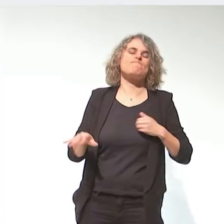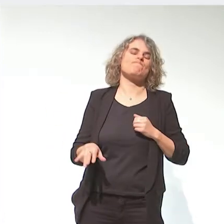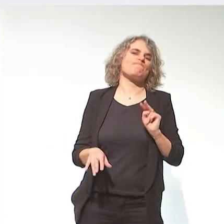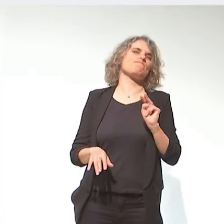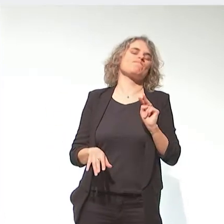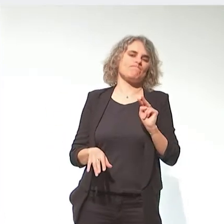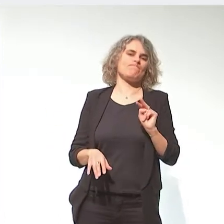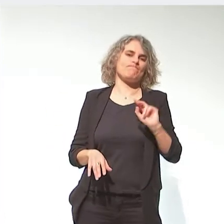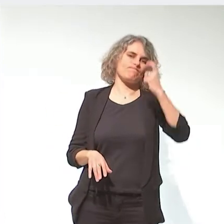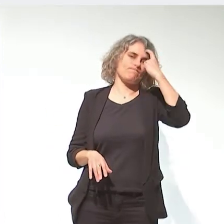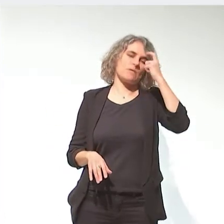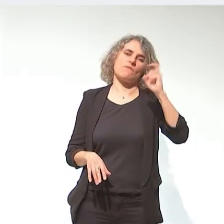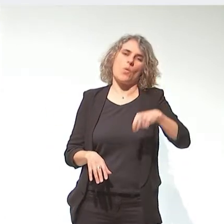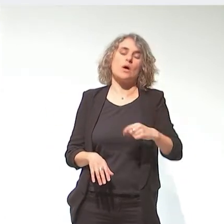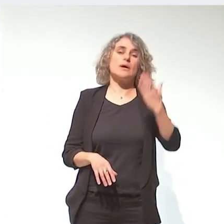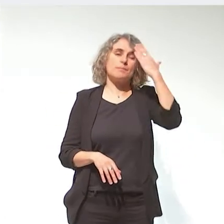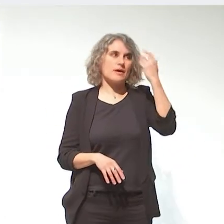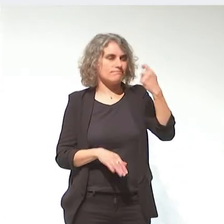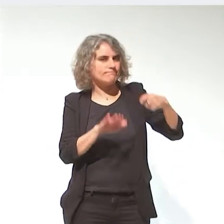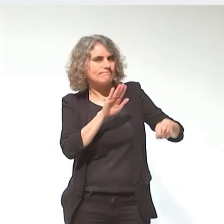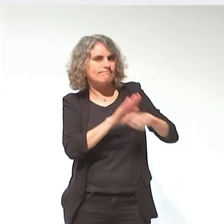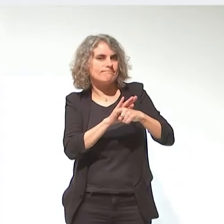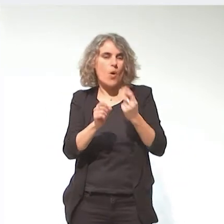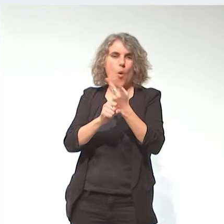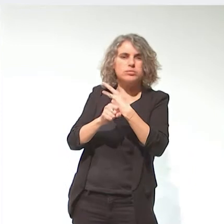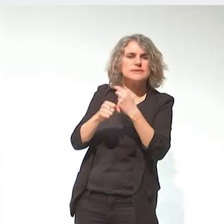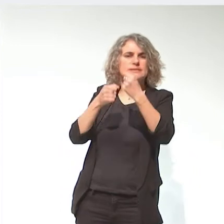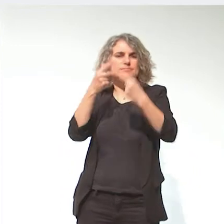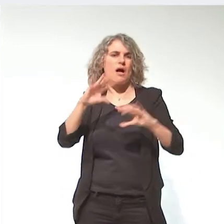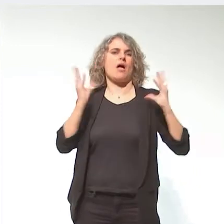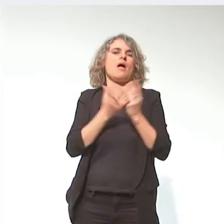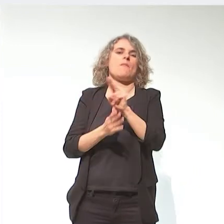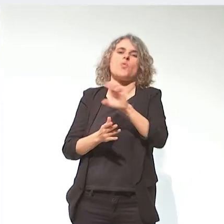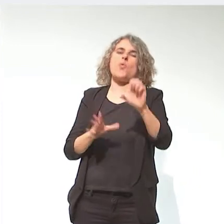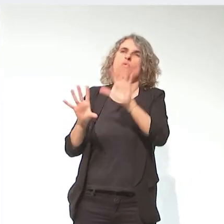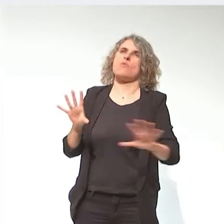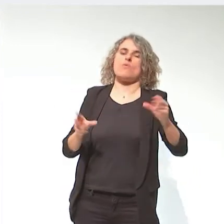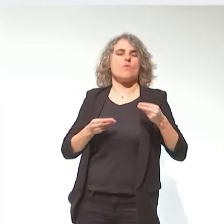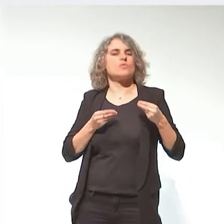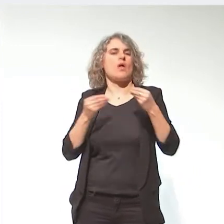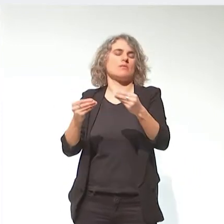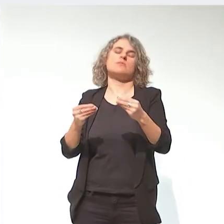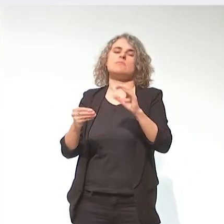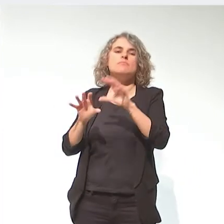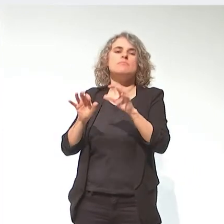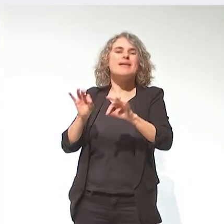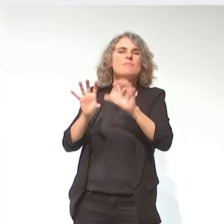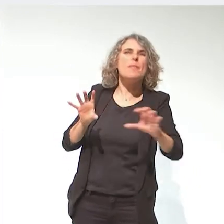EU will continue to support national reforms for inclusive education at all